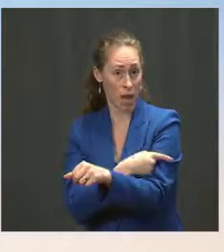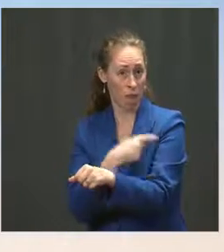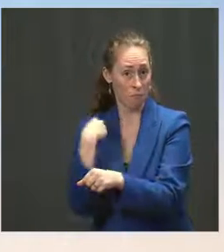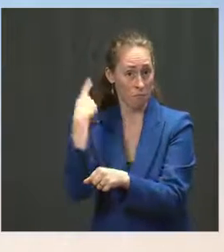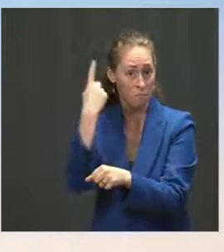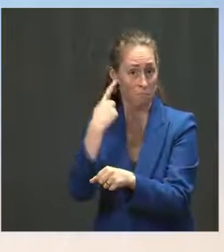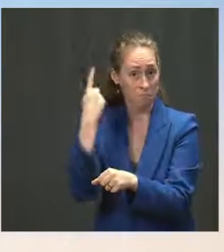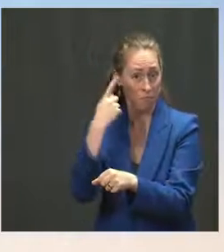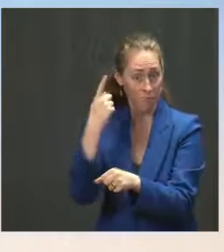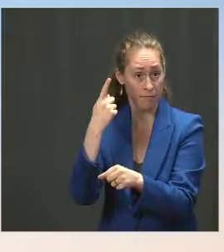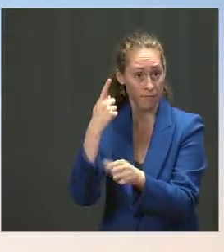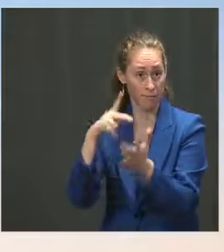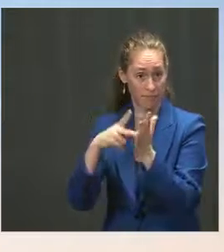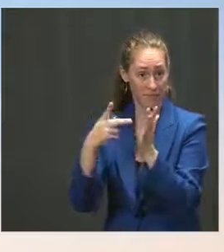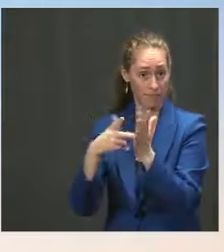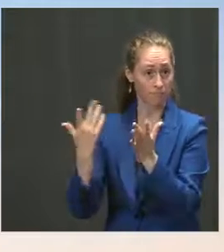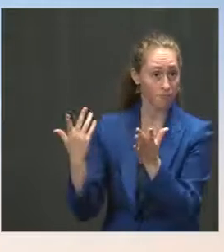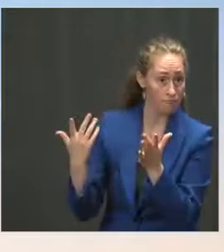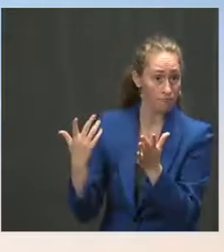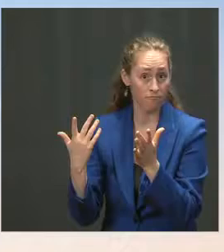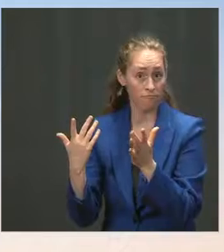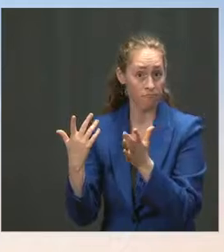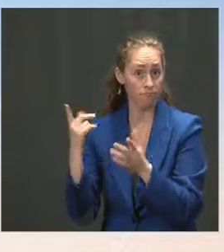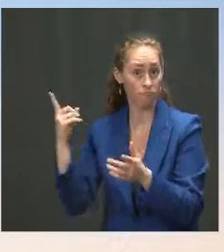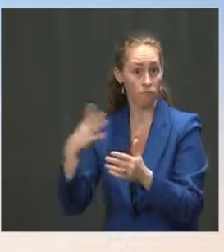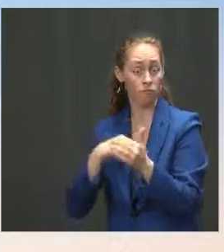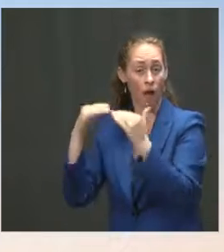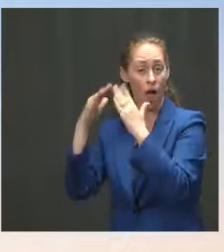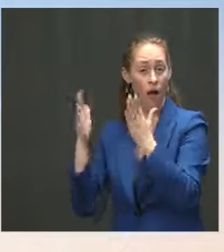shifting away from encouragement and,